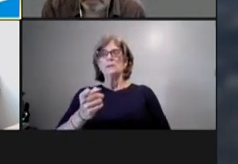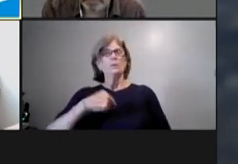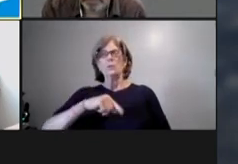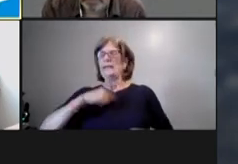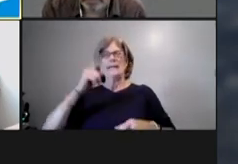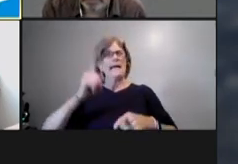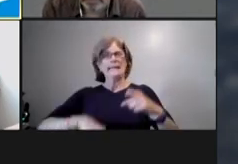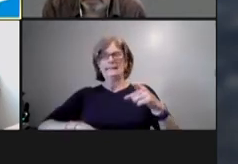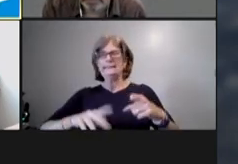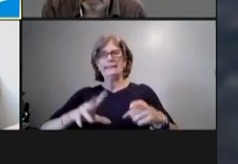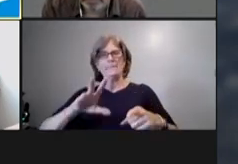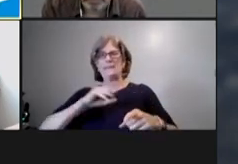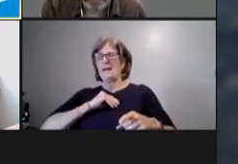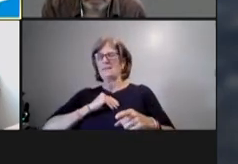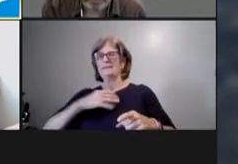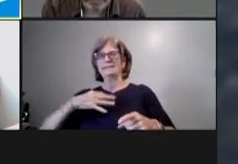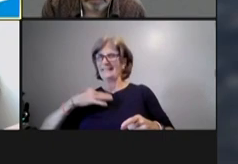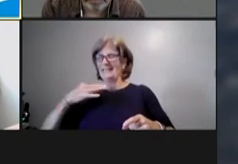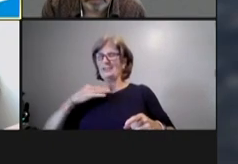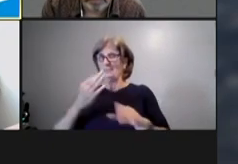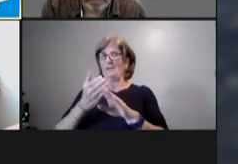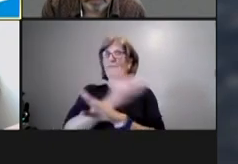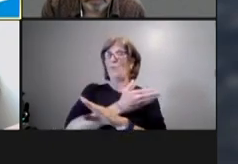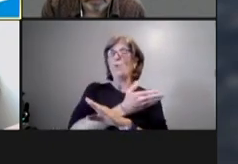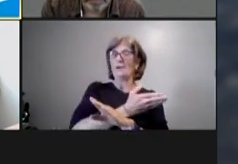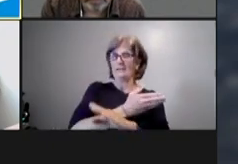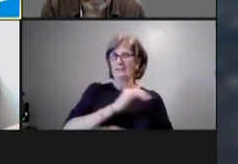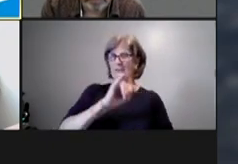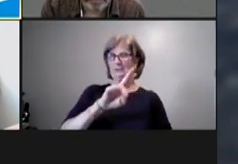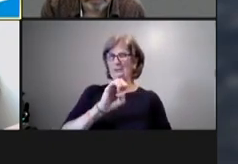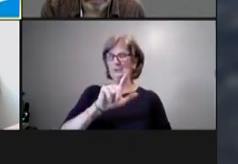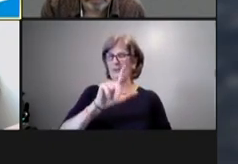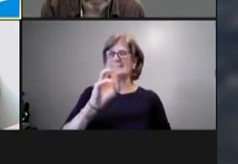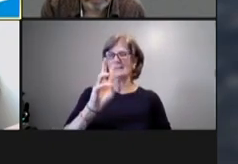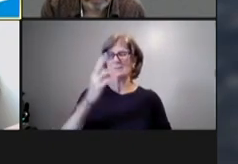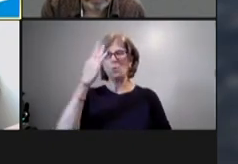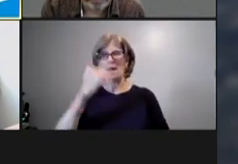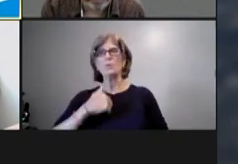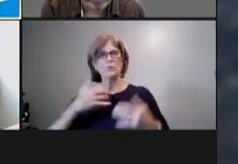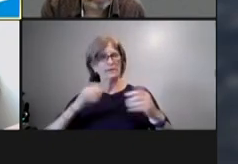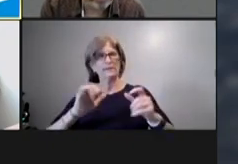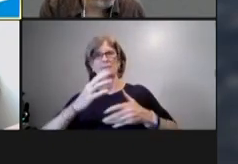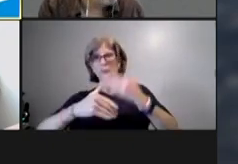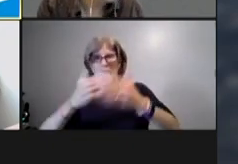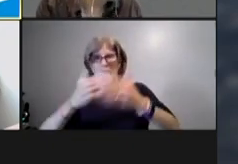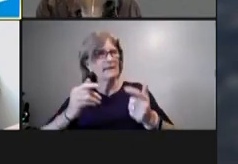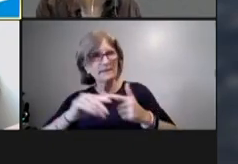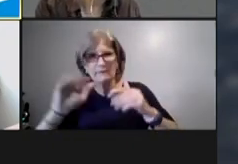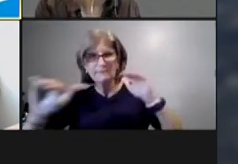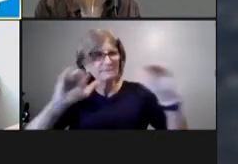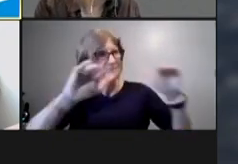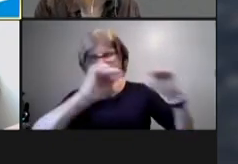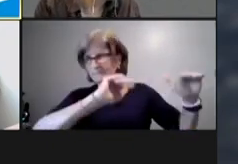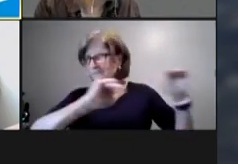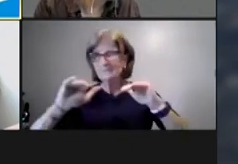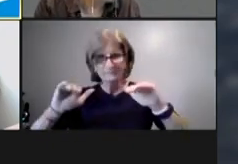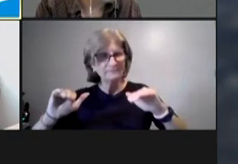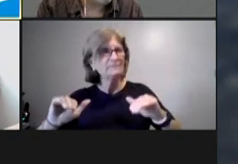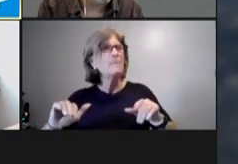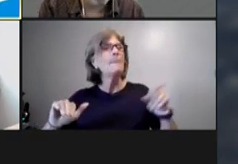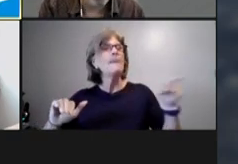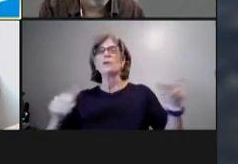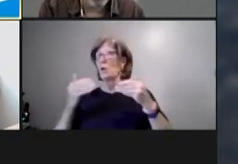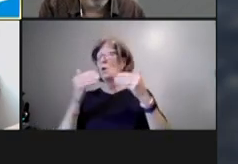applications before June 26th, in fairness, as we, you know, spread the word and make sure that everybody across the city knows that they can